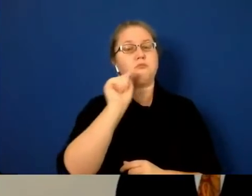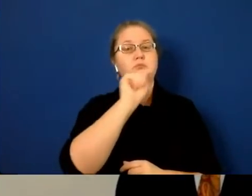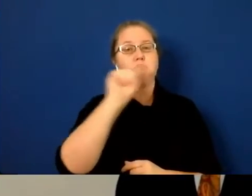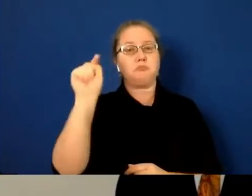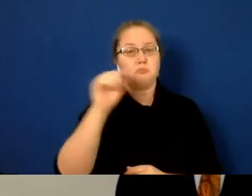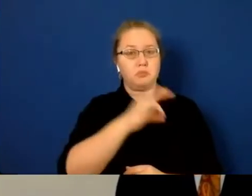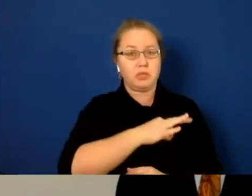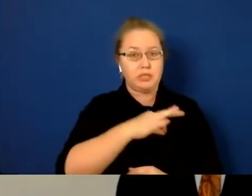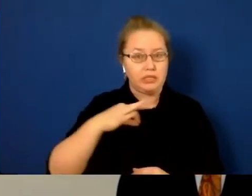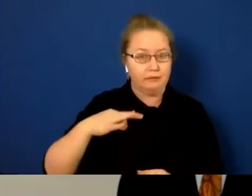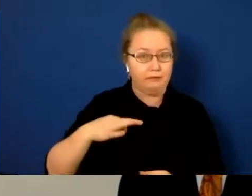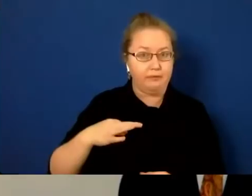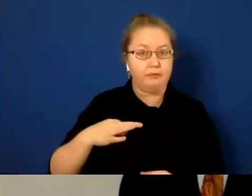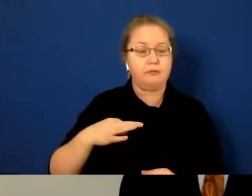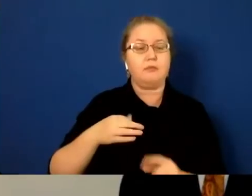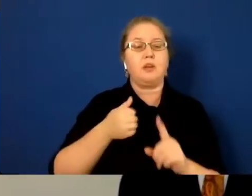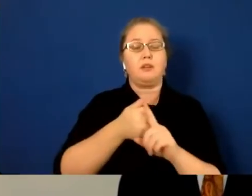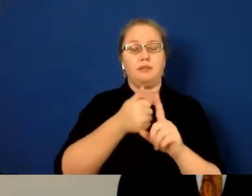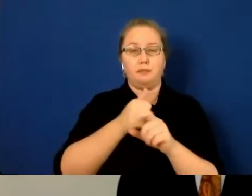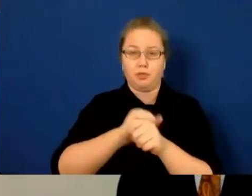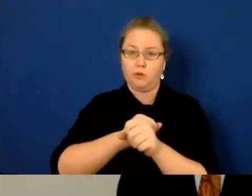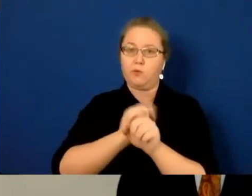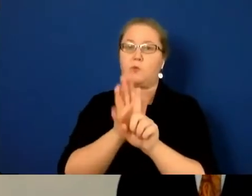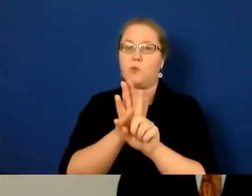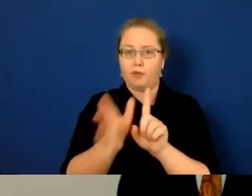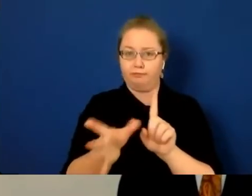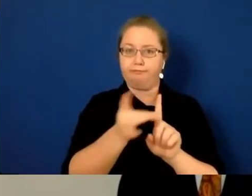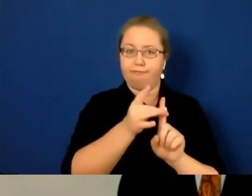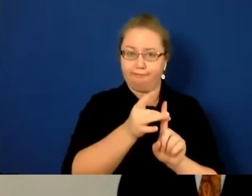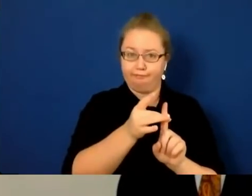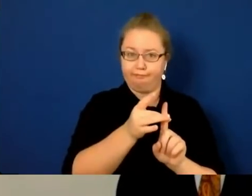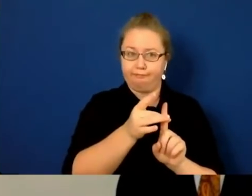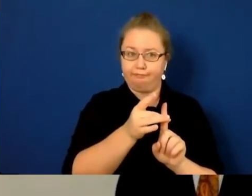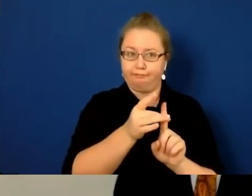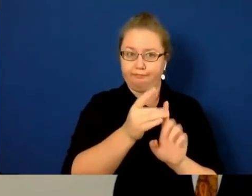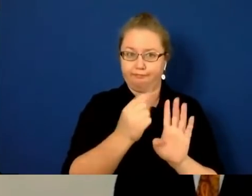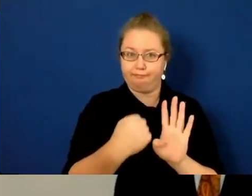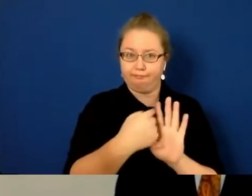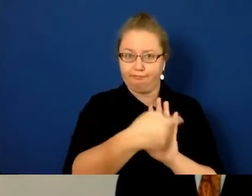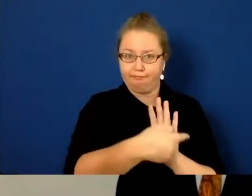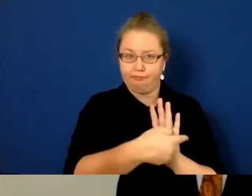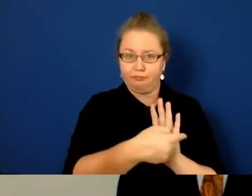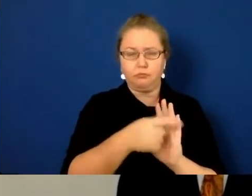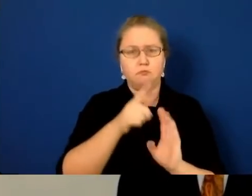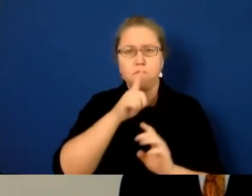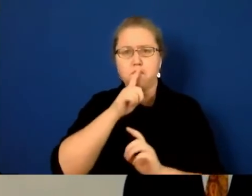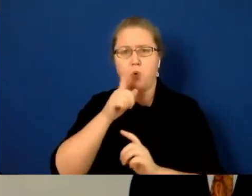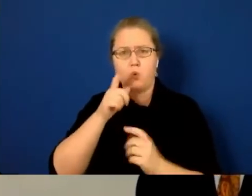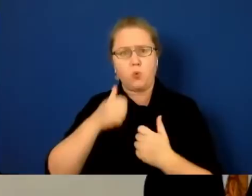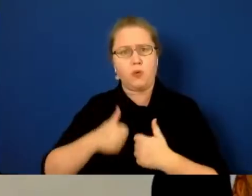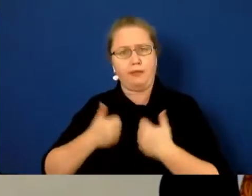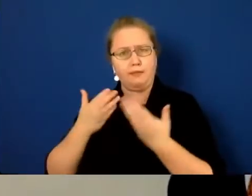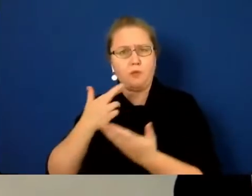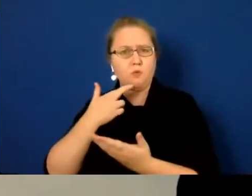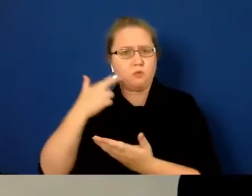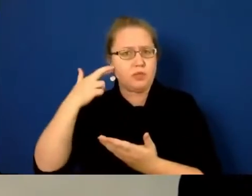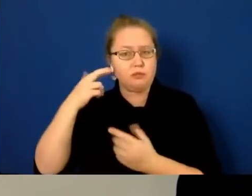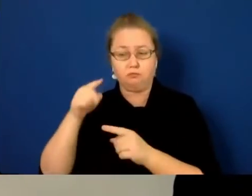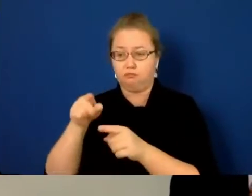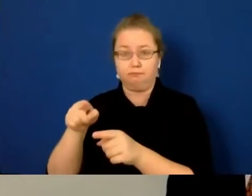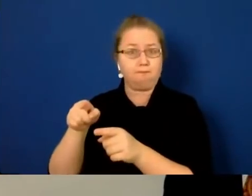Okay, we can hear you now. Rob, your line is open. Please go. Okay, I was talking about the Okanagan MEMS Center, their outbreak